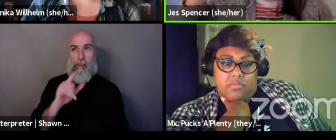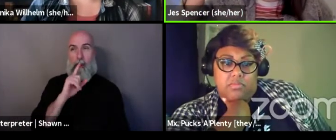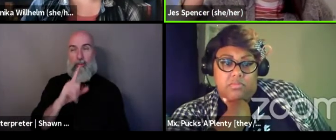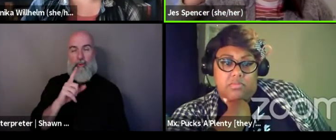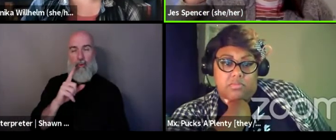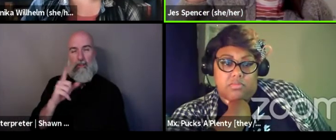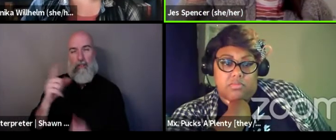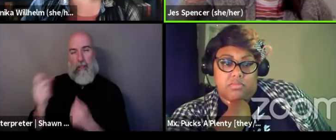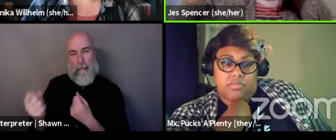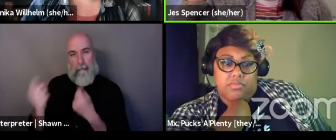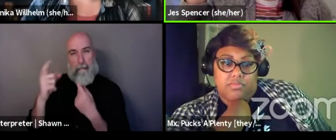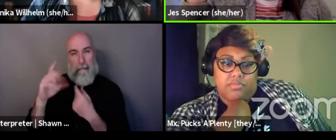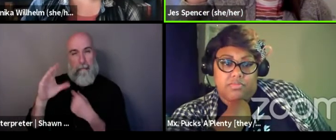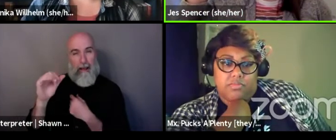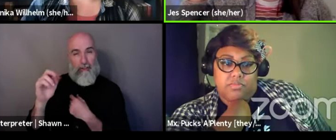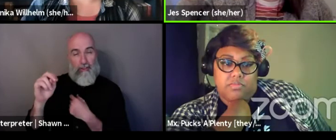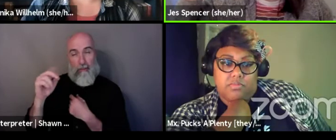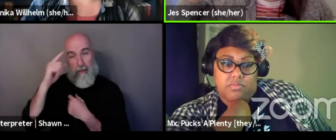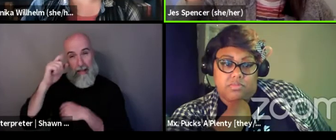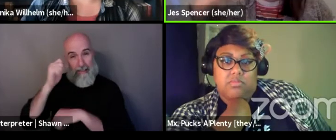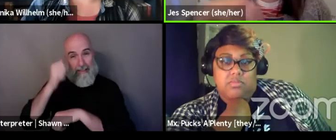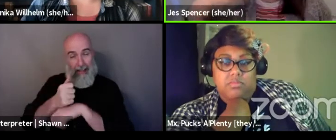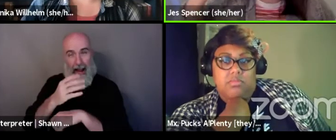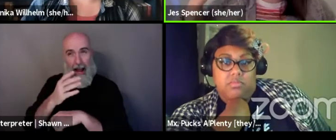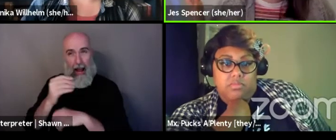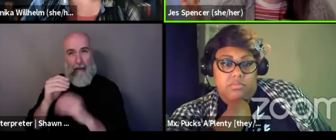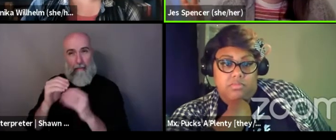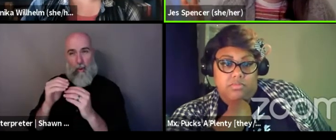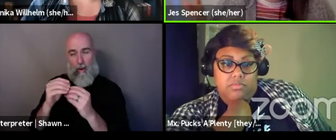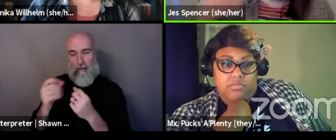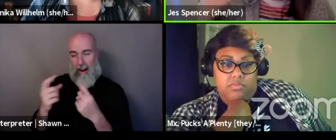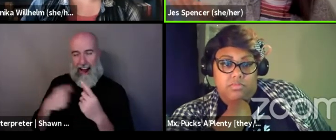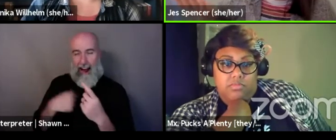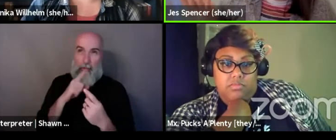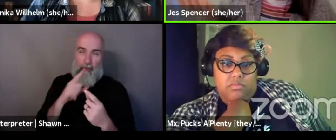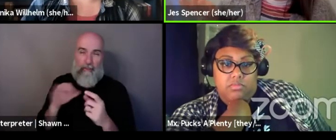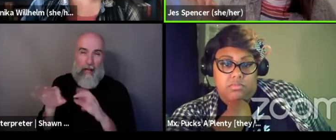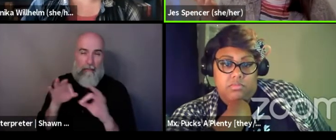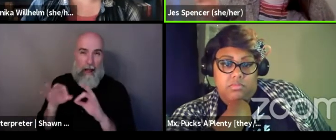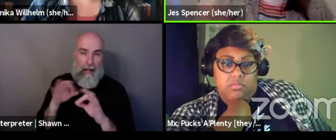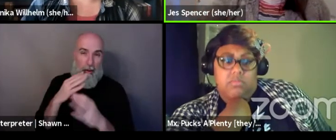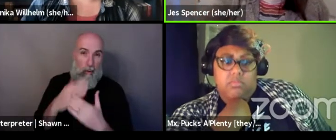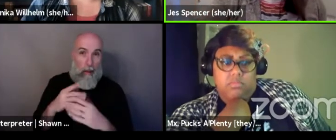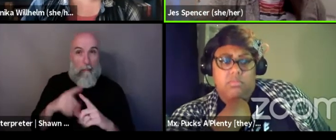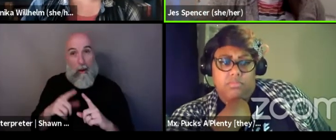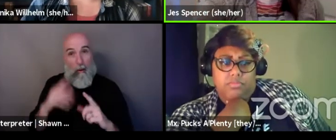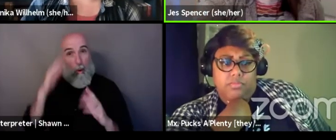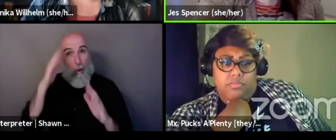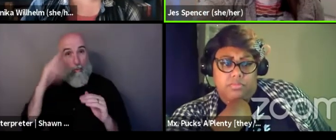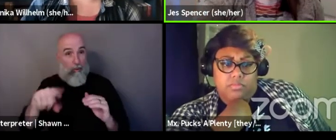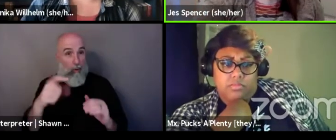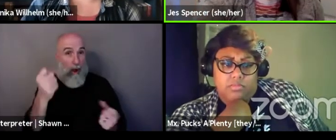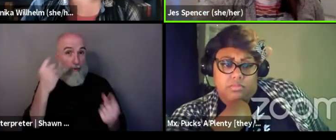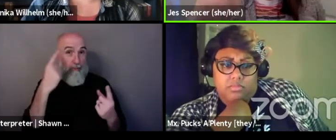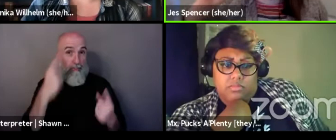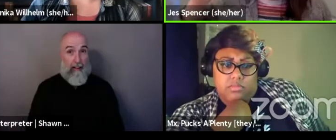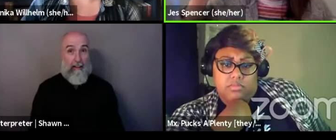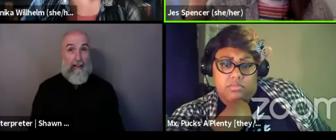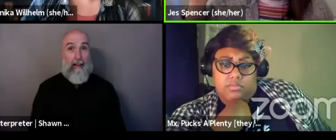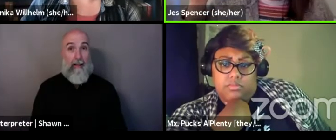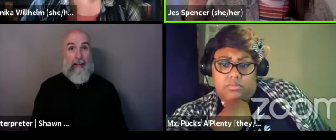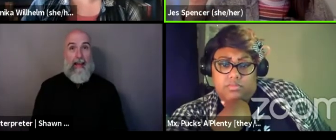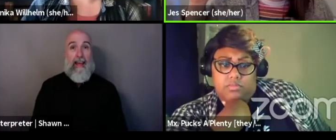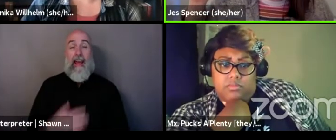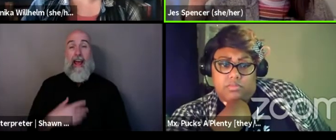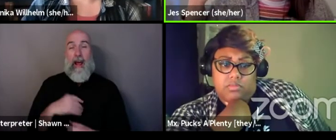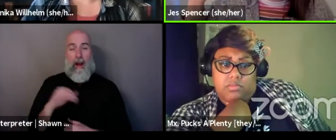mindset as well. And an understanding. I don't know if I explained it well enough, but hopefully you understand that. And I just also